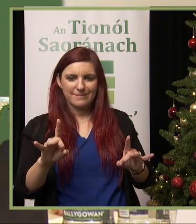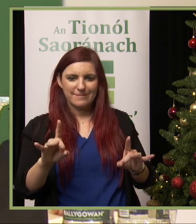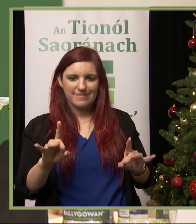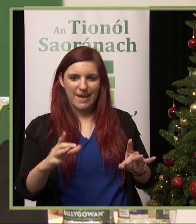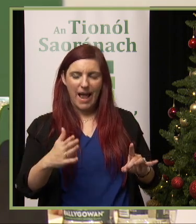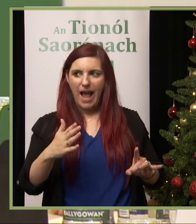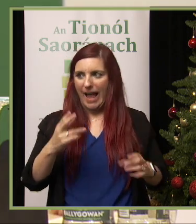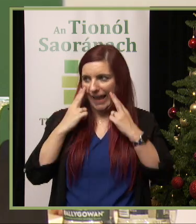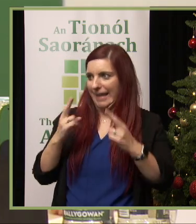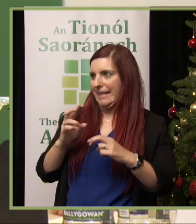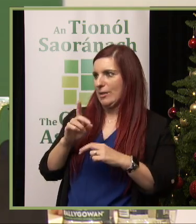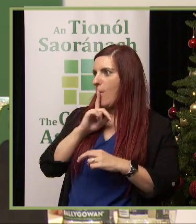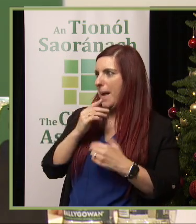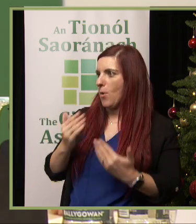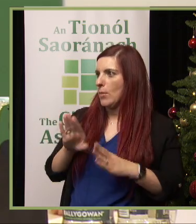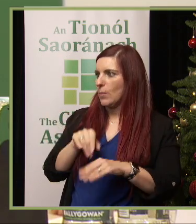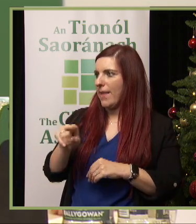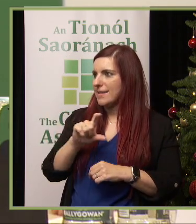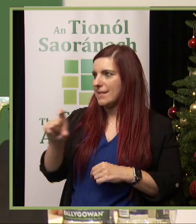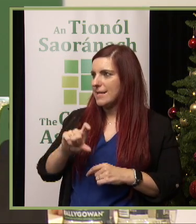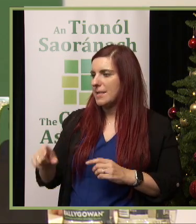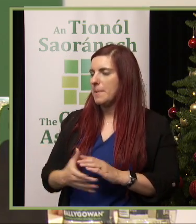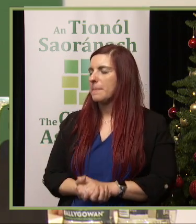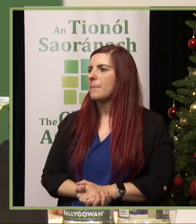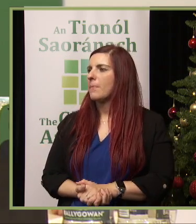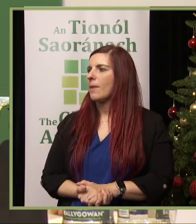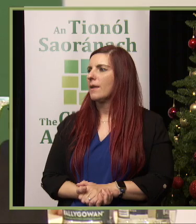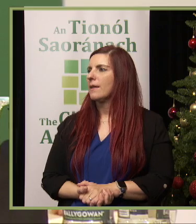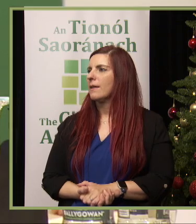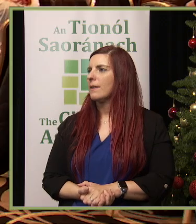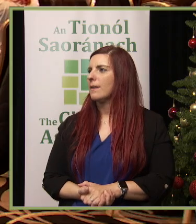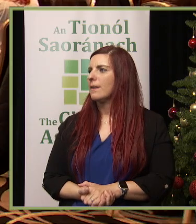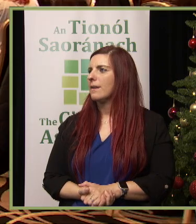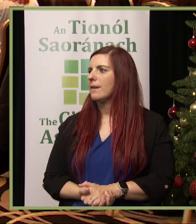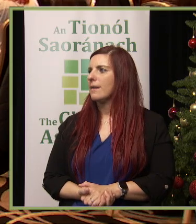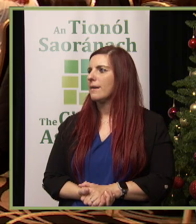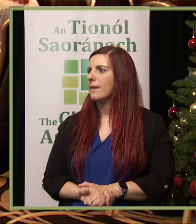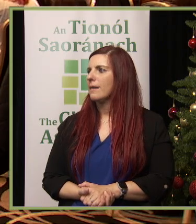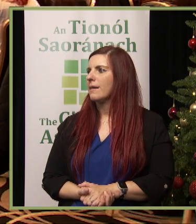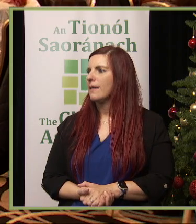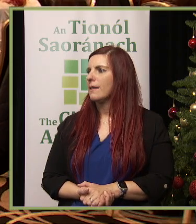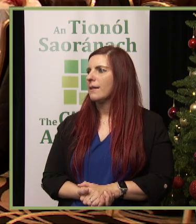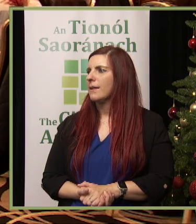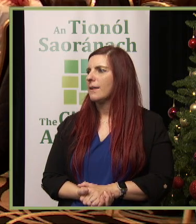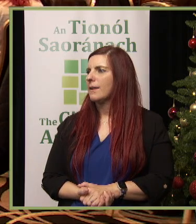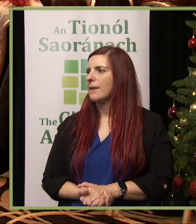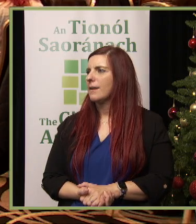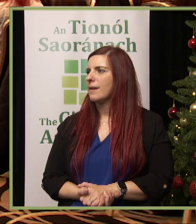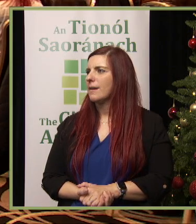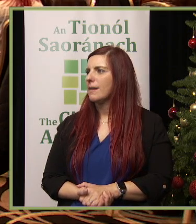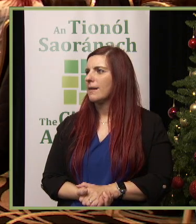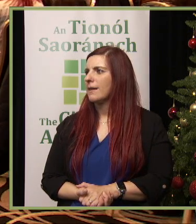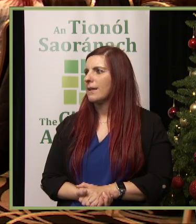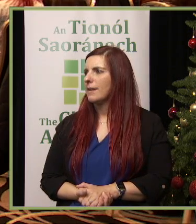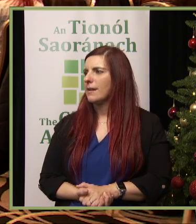with that now. Microphone. Hi, I kind of think the use of